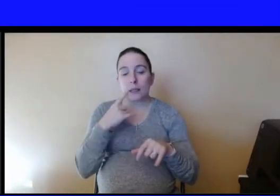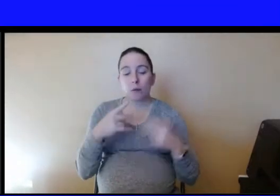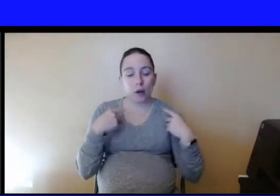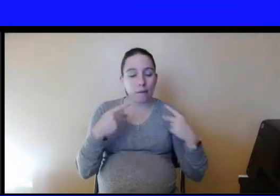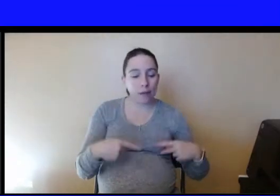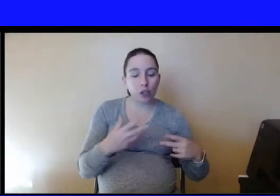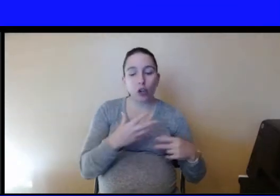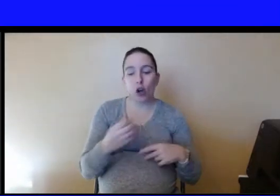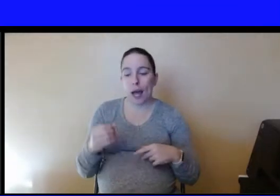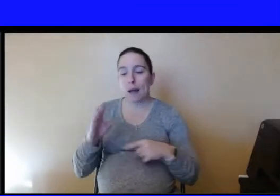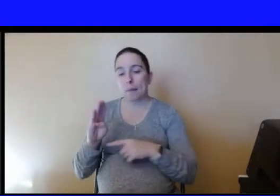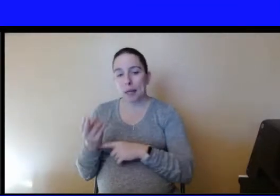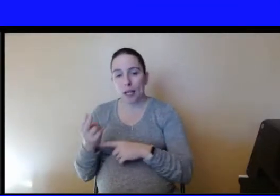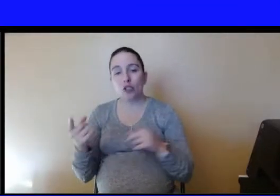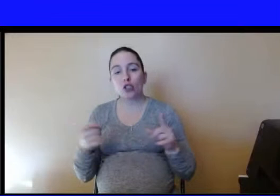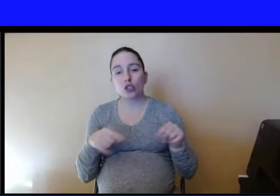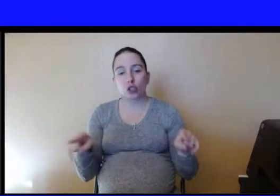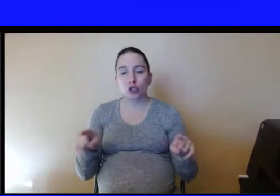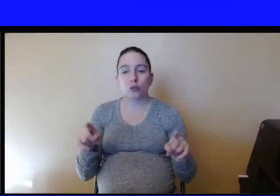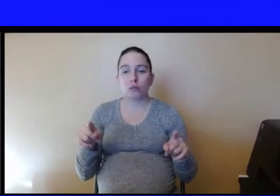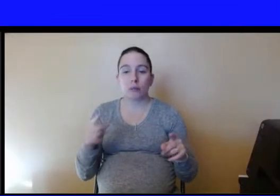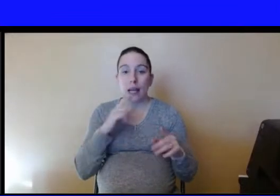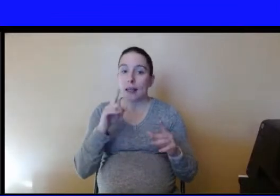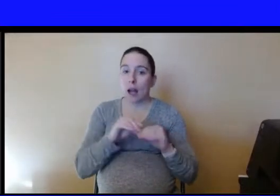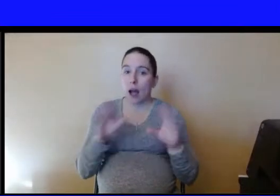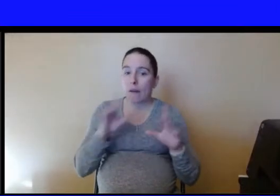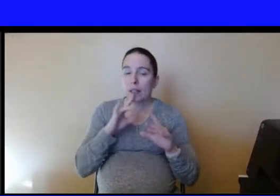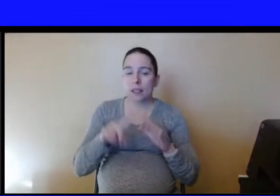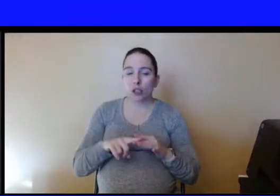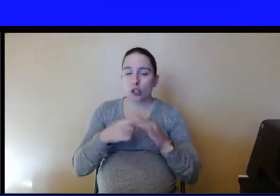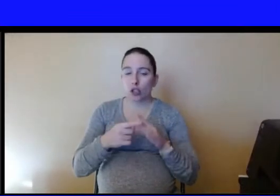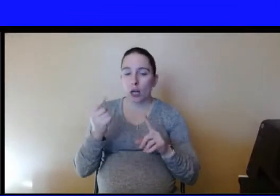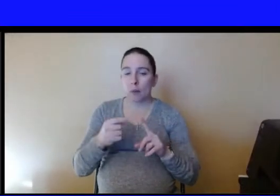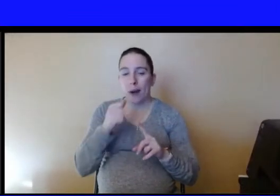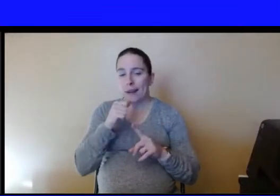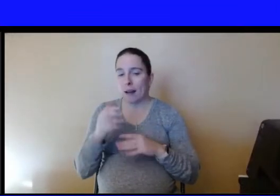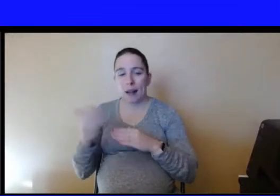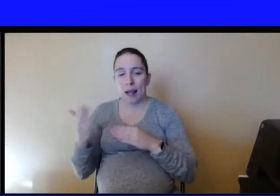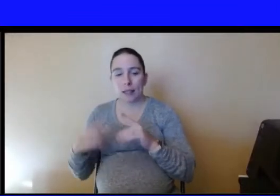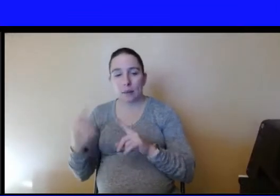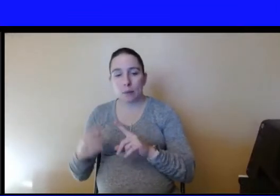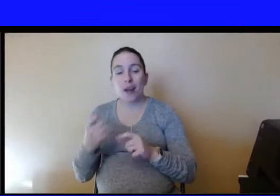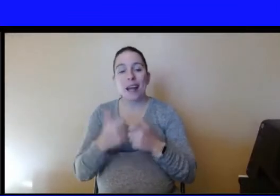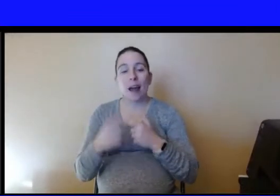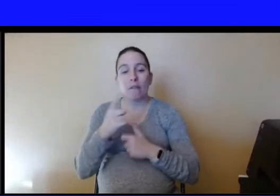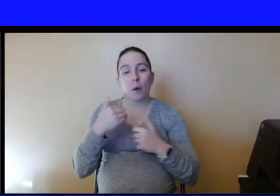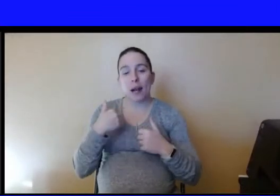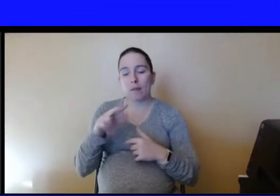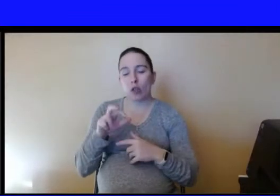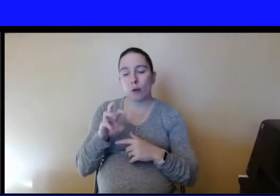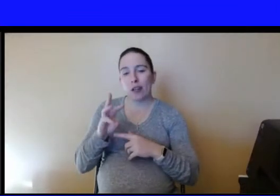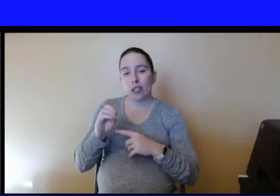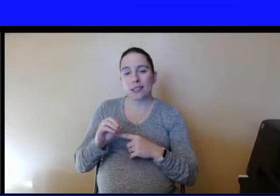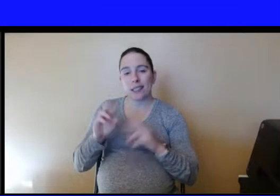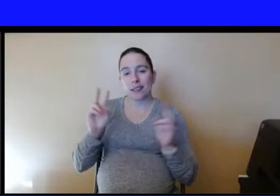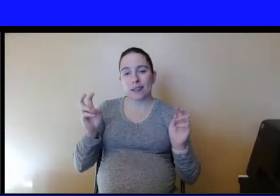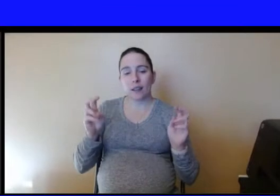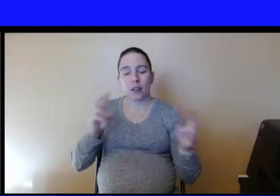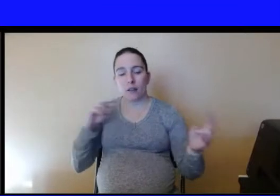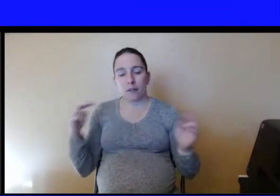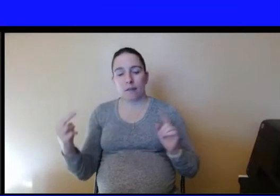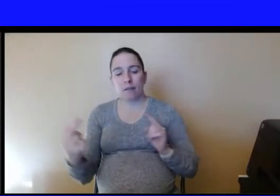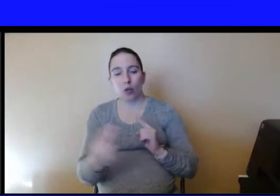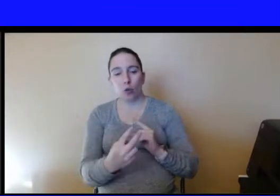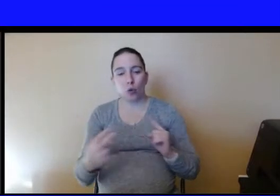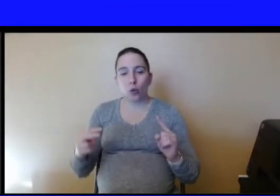active engagement and case management with Beacon. Those 4,000 members were transitioned now into our